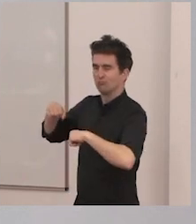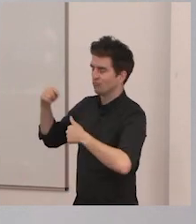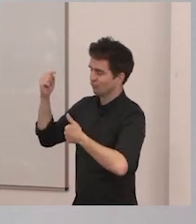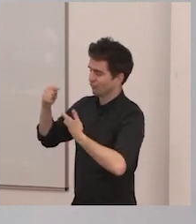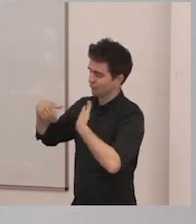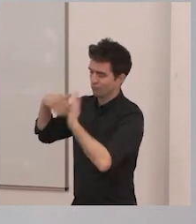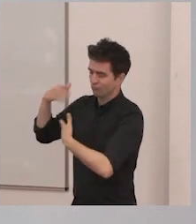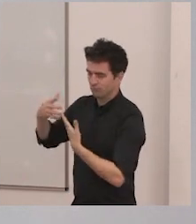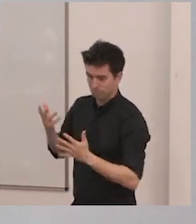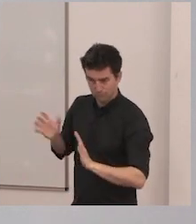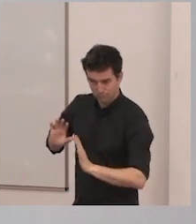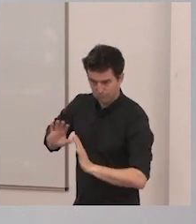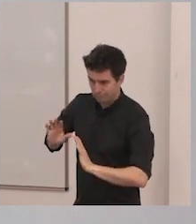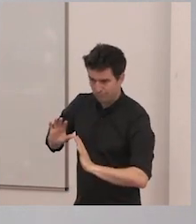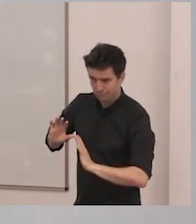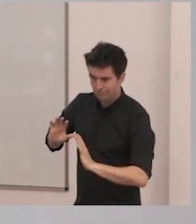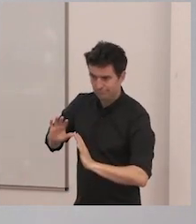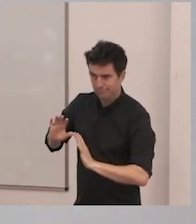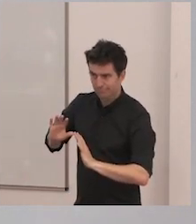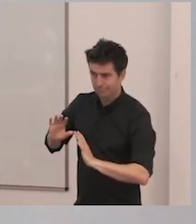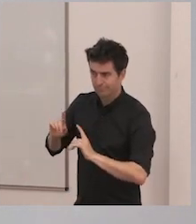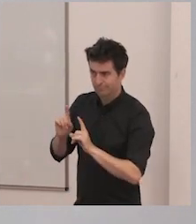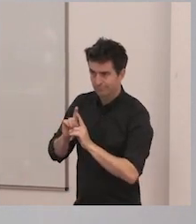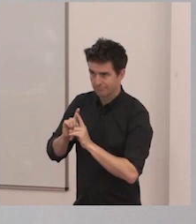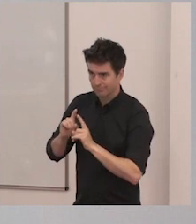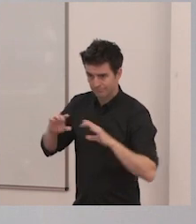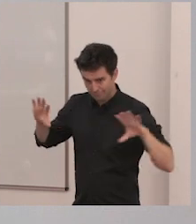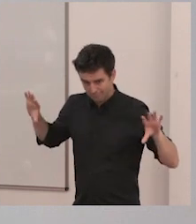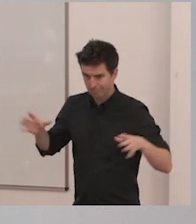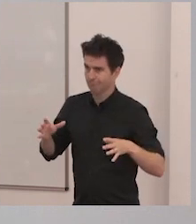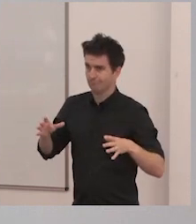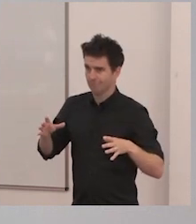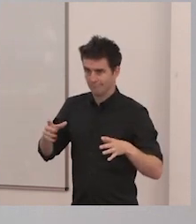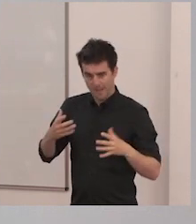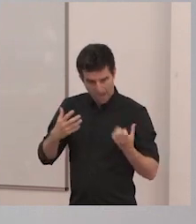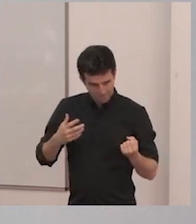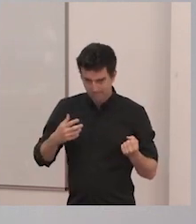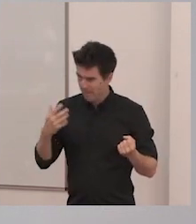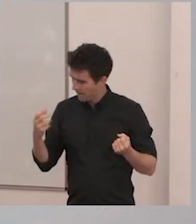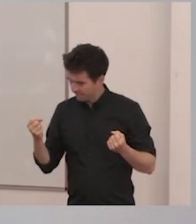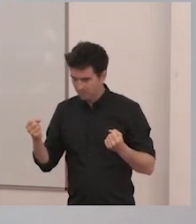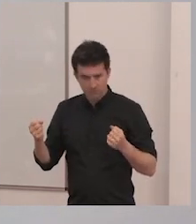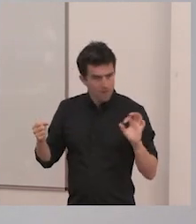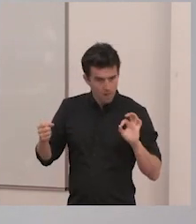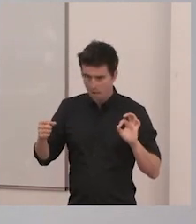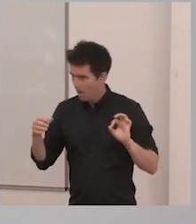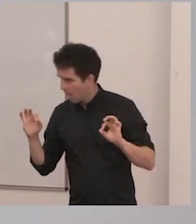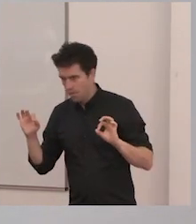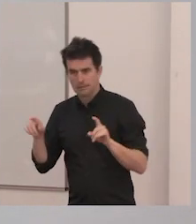Ableist attitudes underpin our devalued cultural and social perceptions of people with